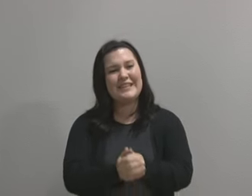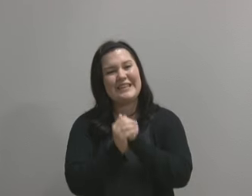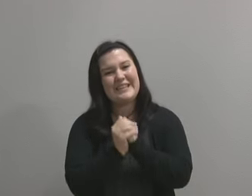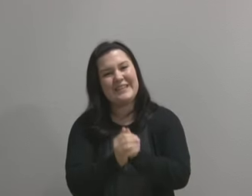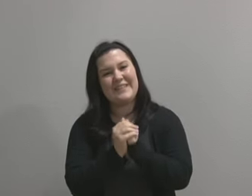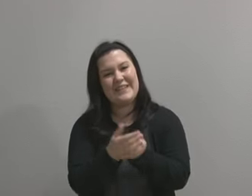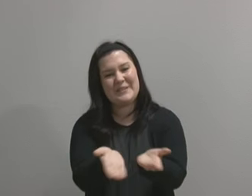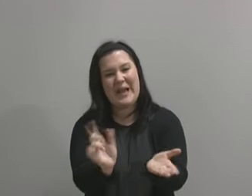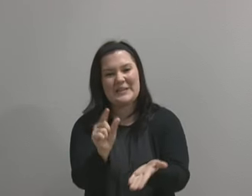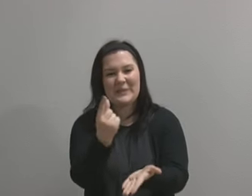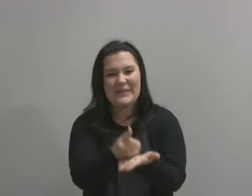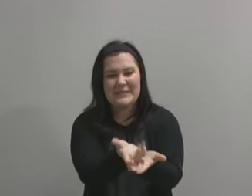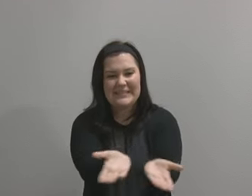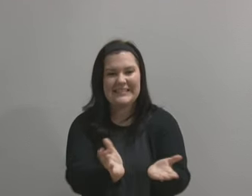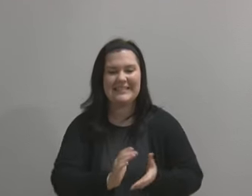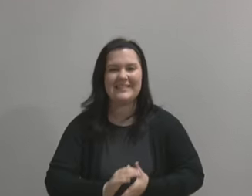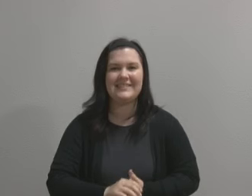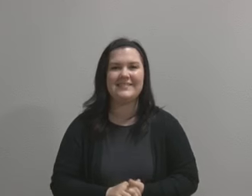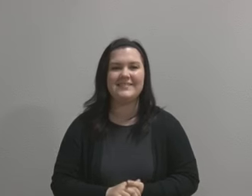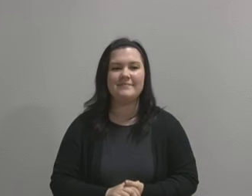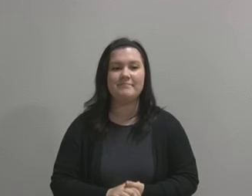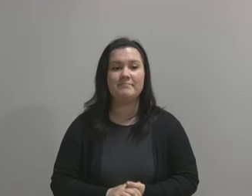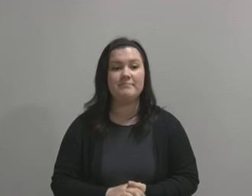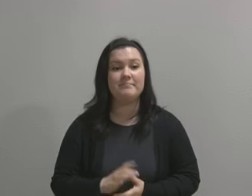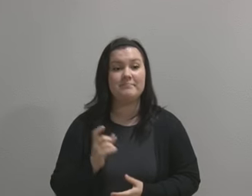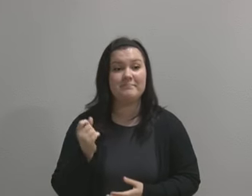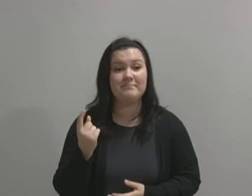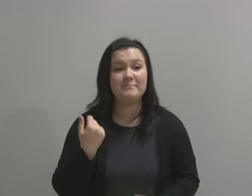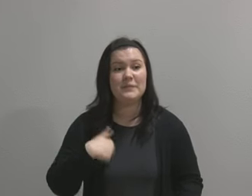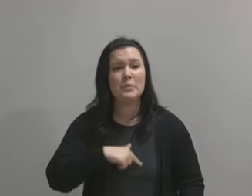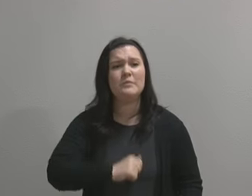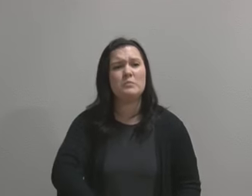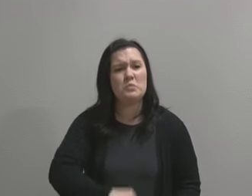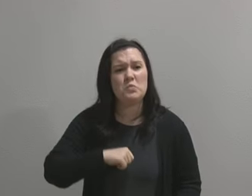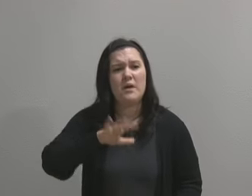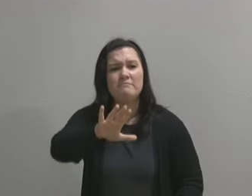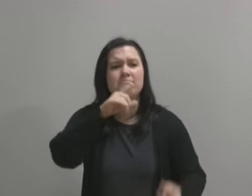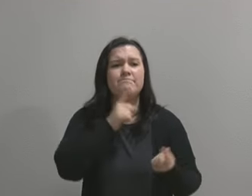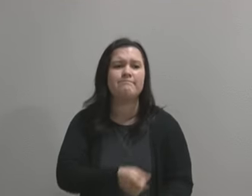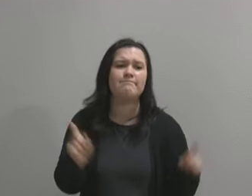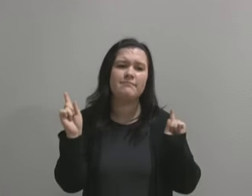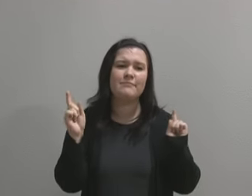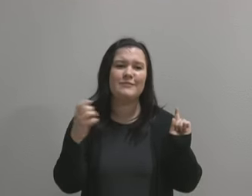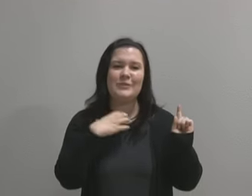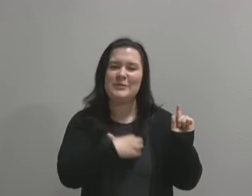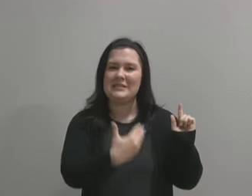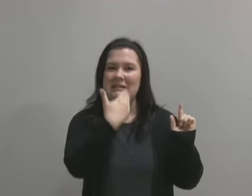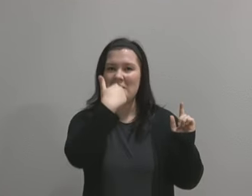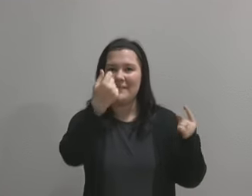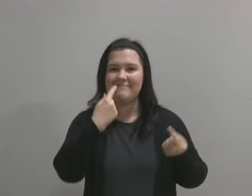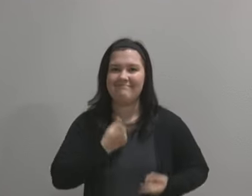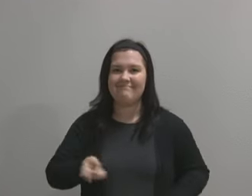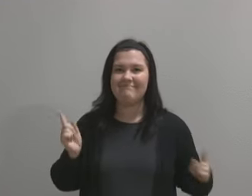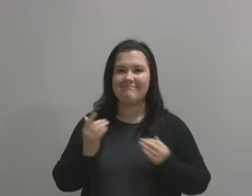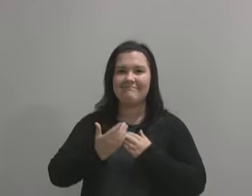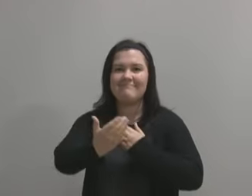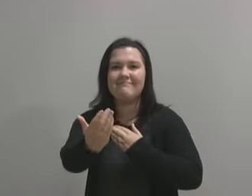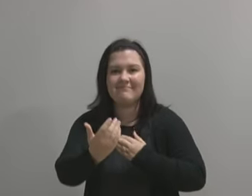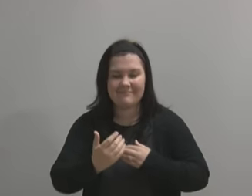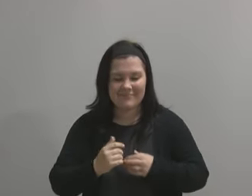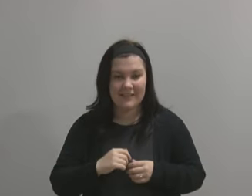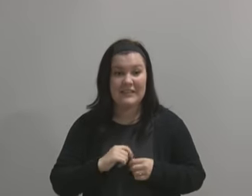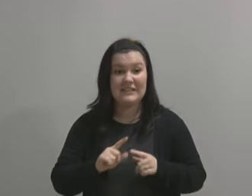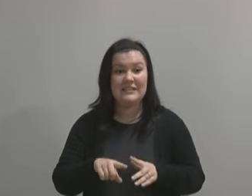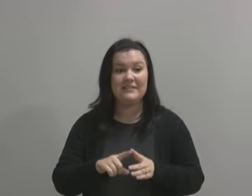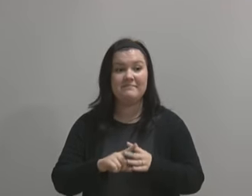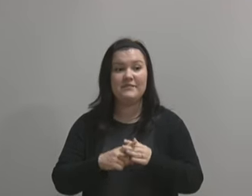Congratulations, graduates. Know that we are proud of your accomplishments and wish you the best of success as you start